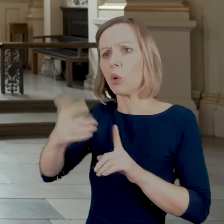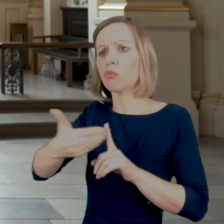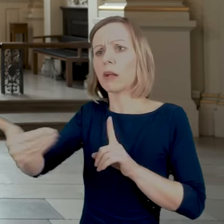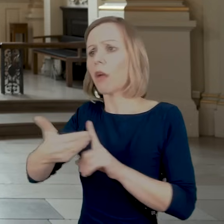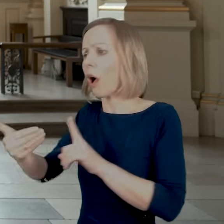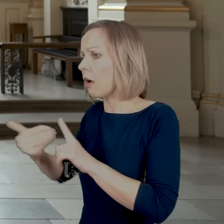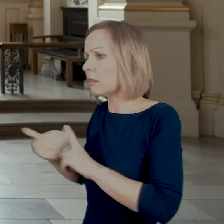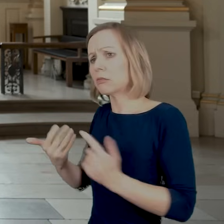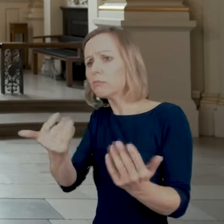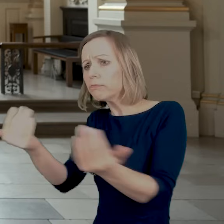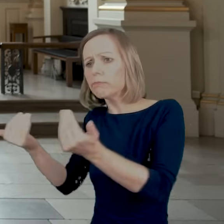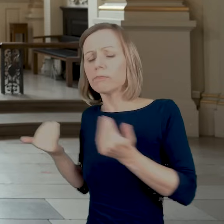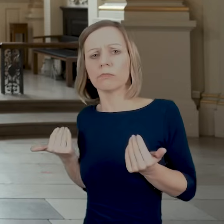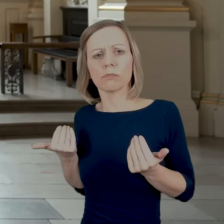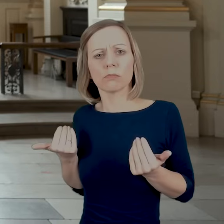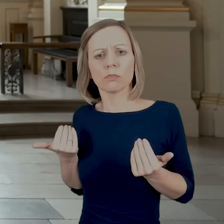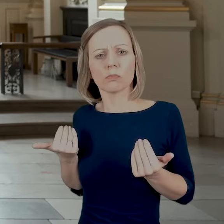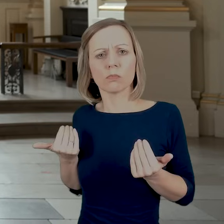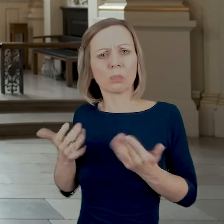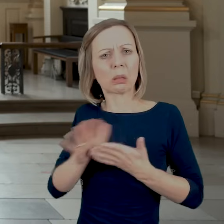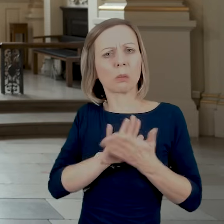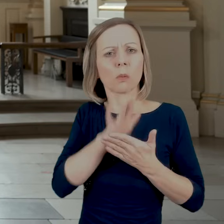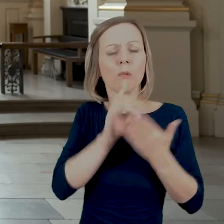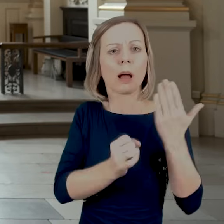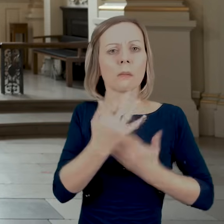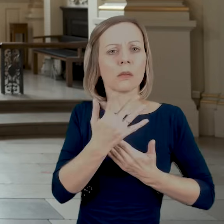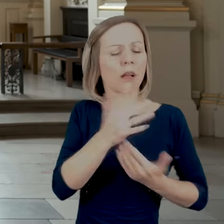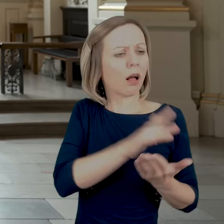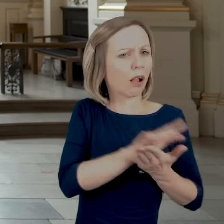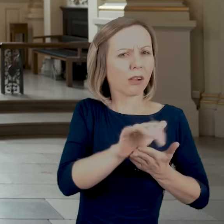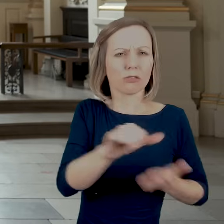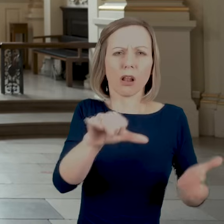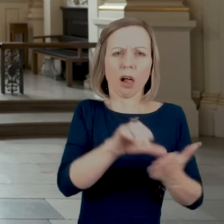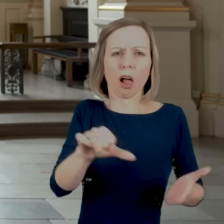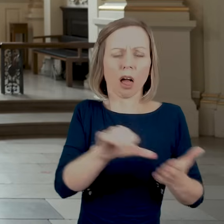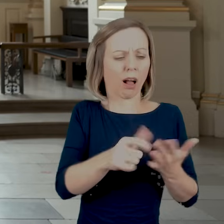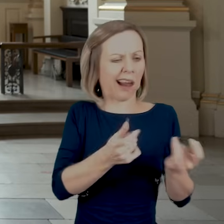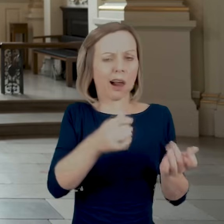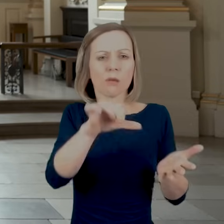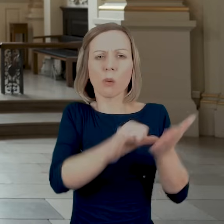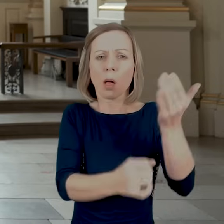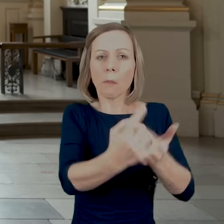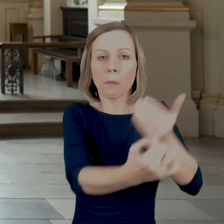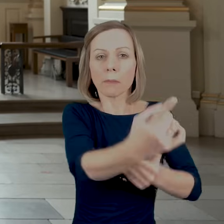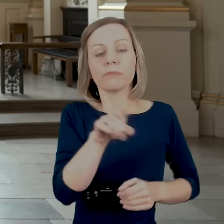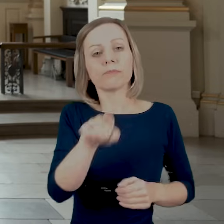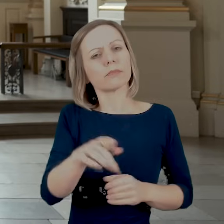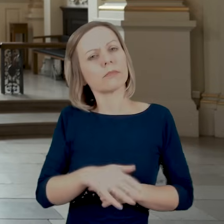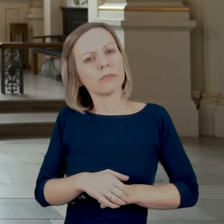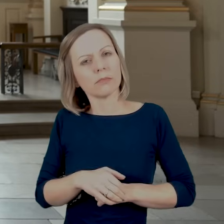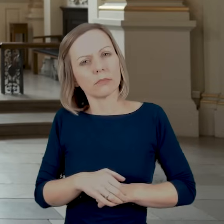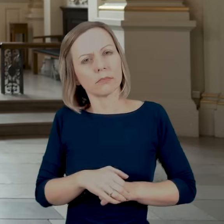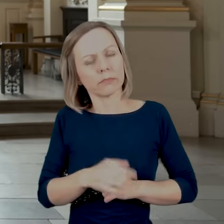need to assert our identity and demand recognition for it from society leads to insoluble cultural